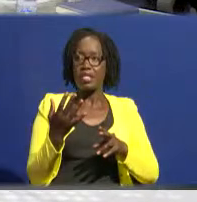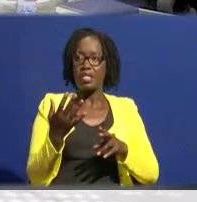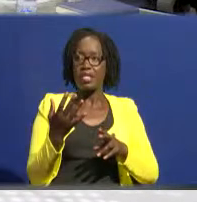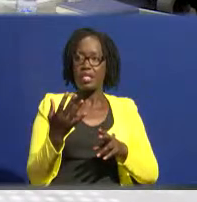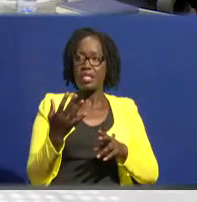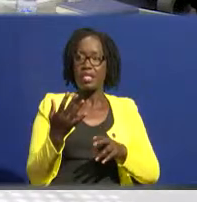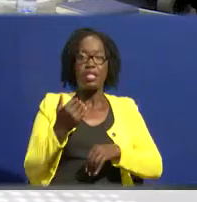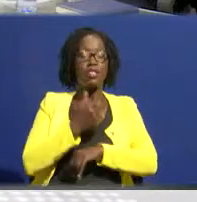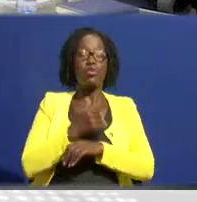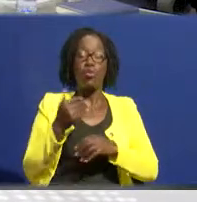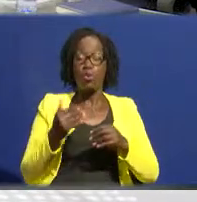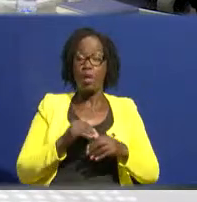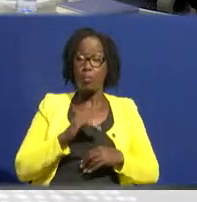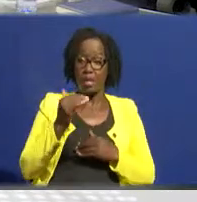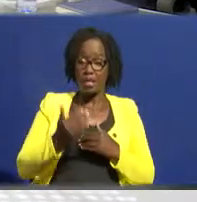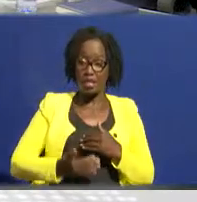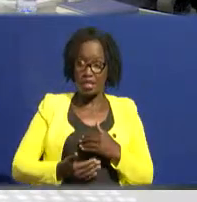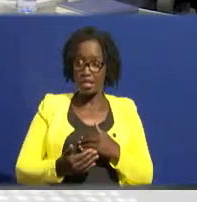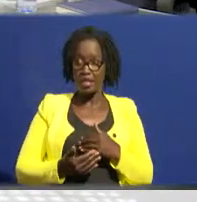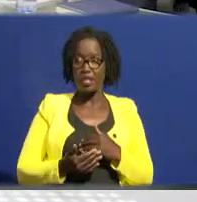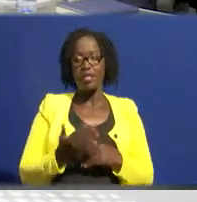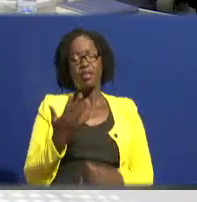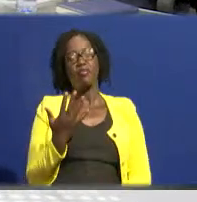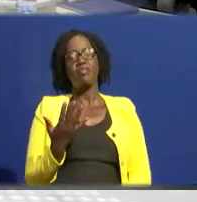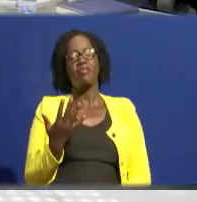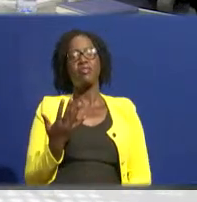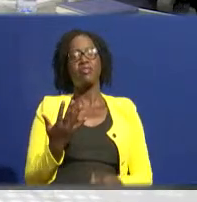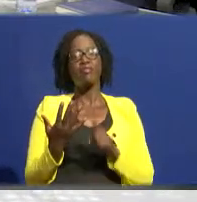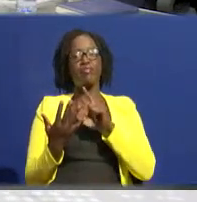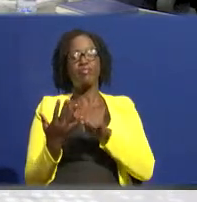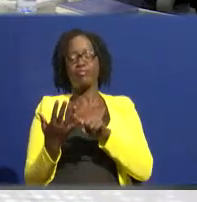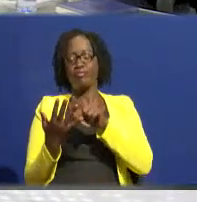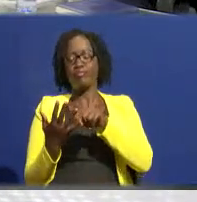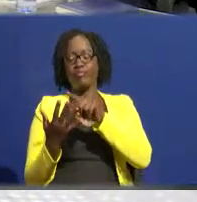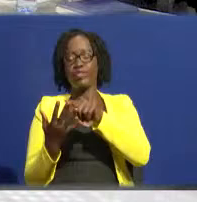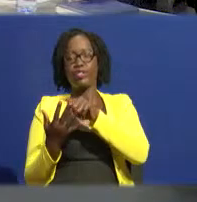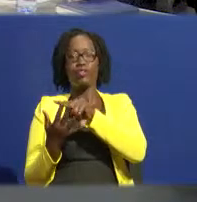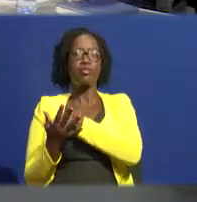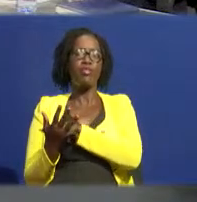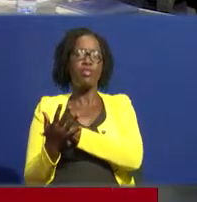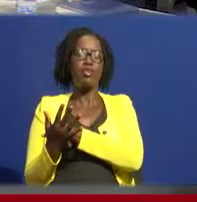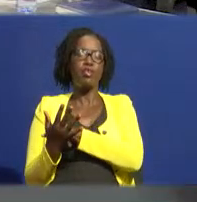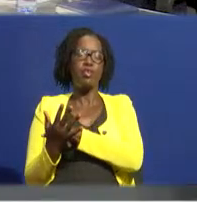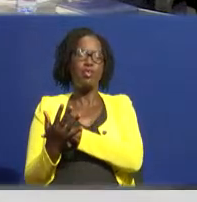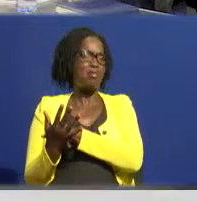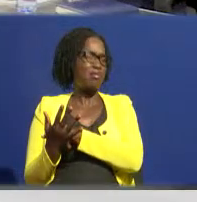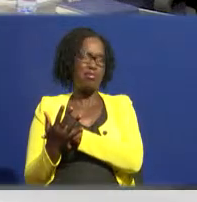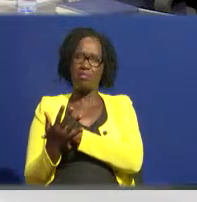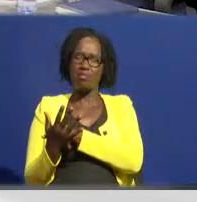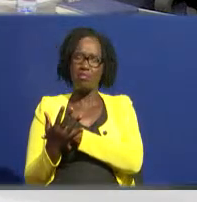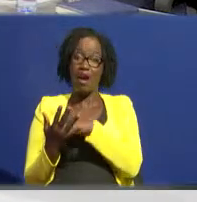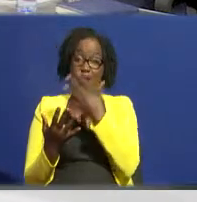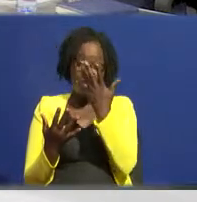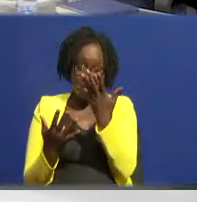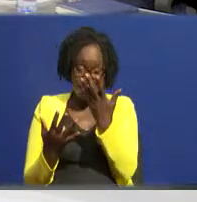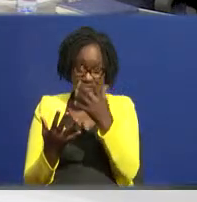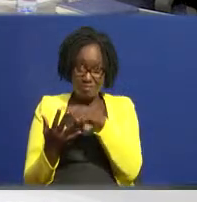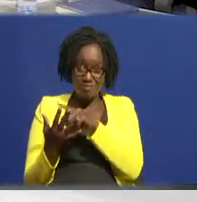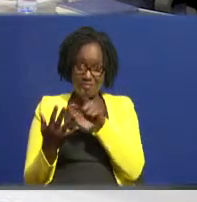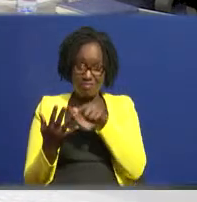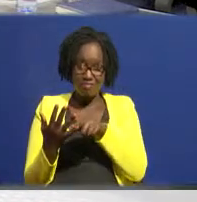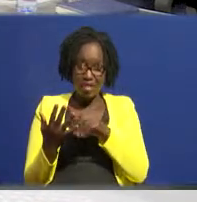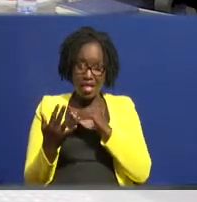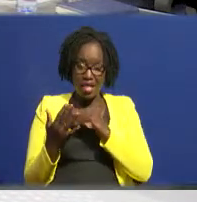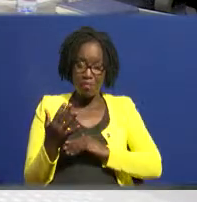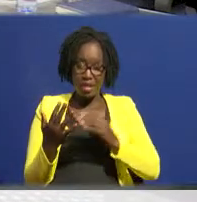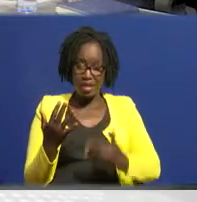and in school right now, and this is the fifth pregnancy. You know, that is heavy. That is heavy stuff.